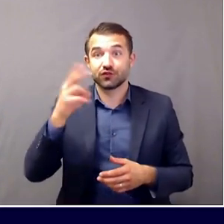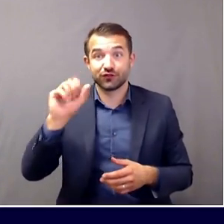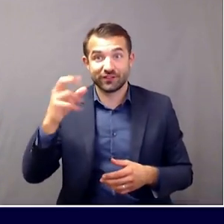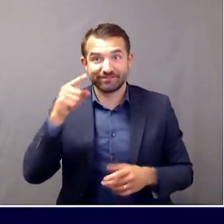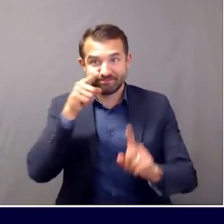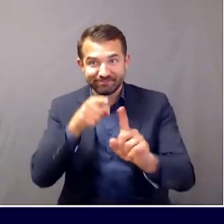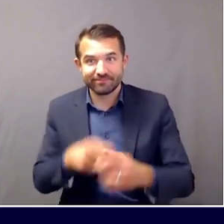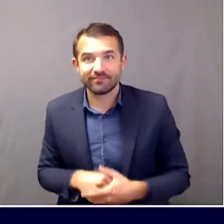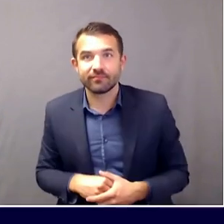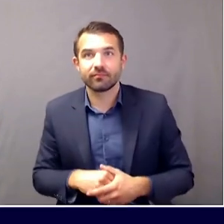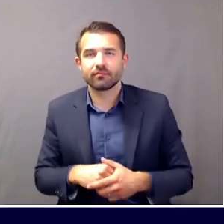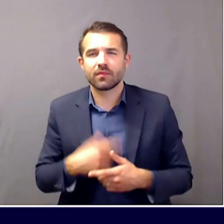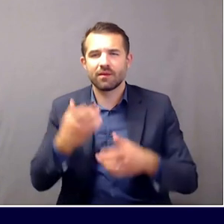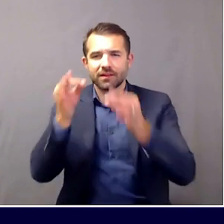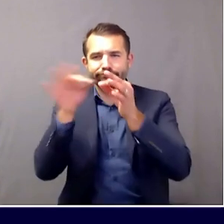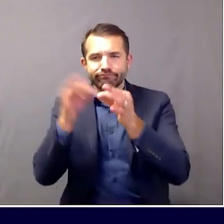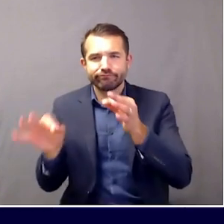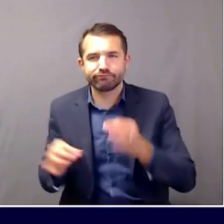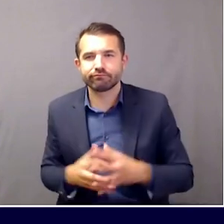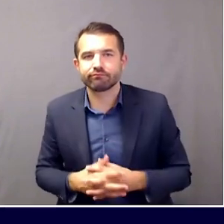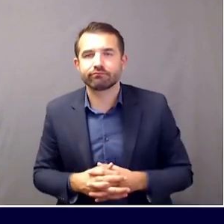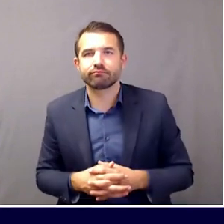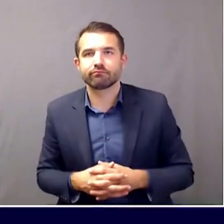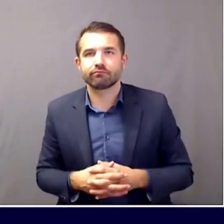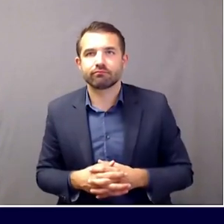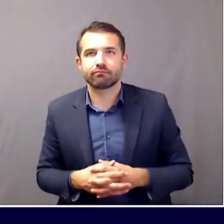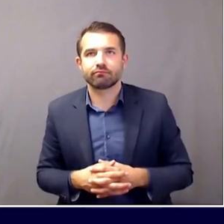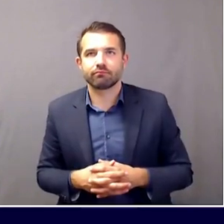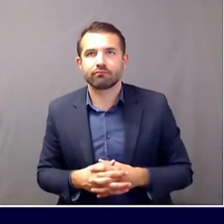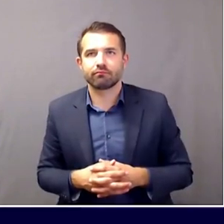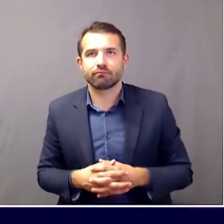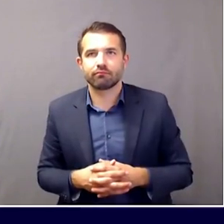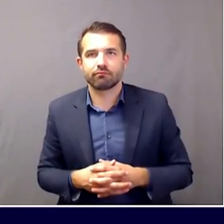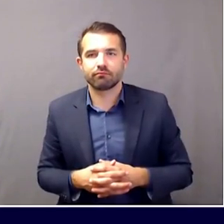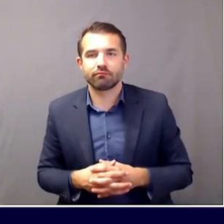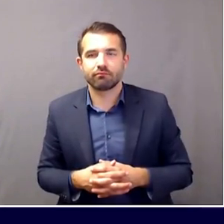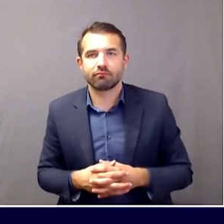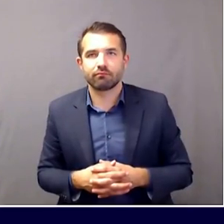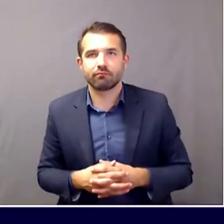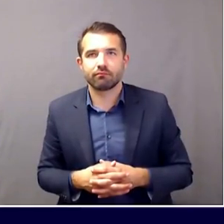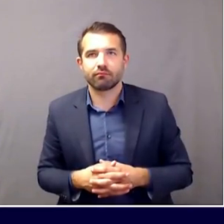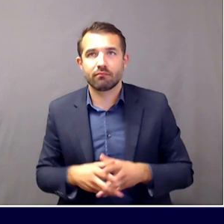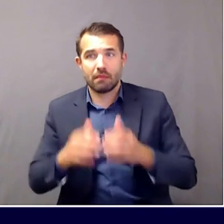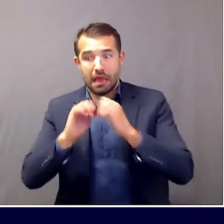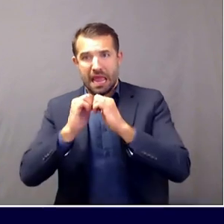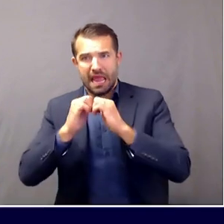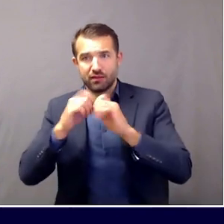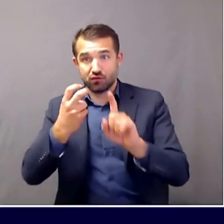contact trace an individual back to, say, this hockey referee? And the reason why I ask that